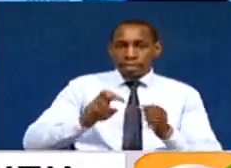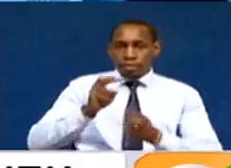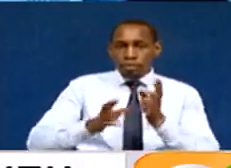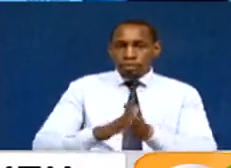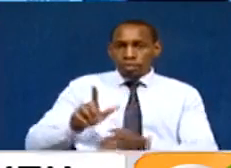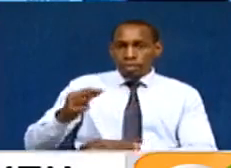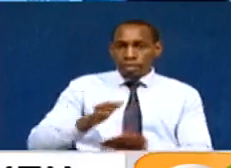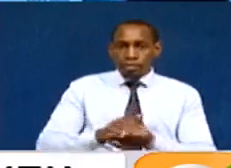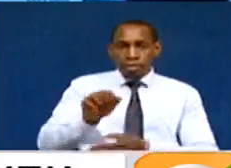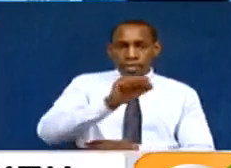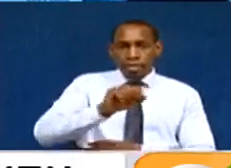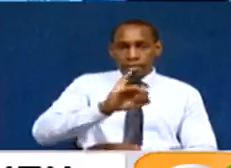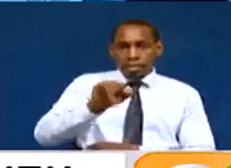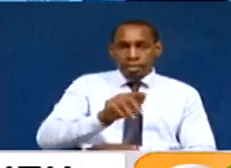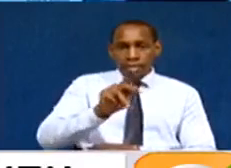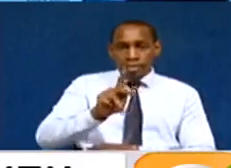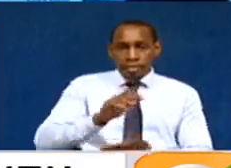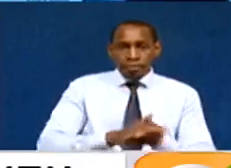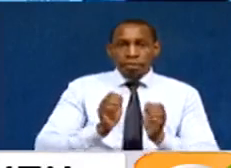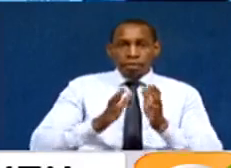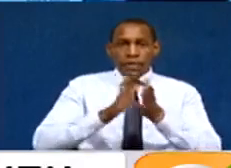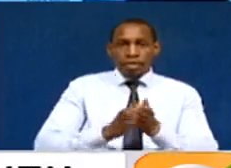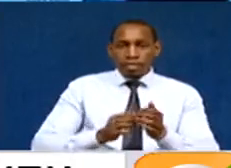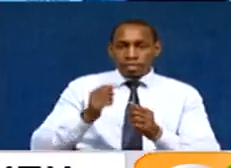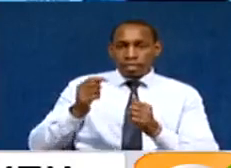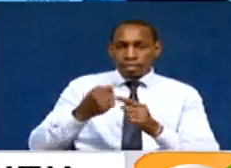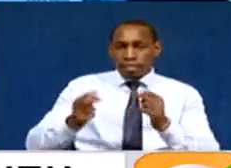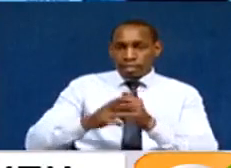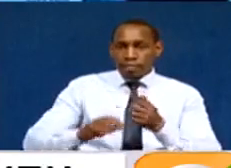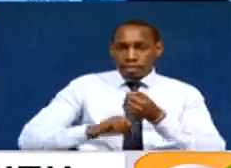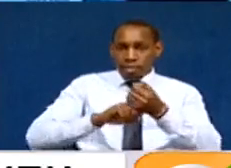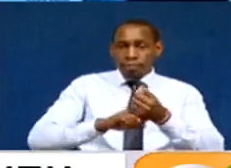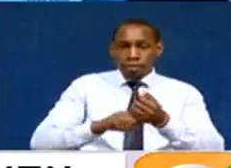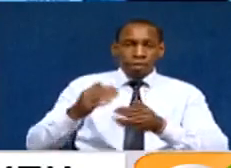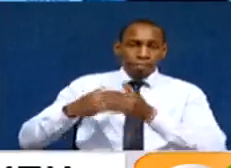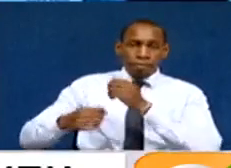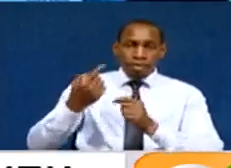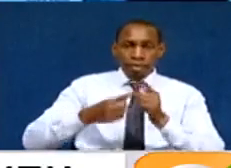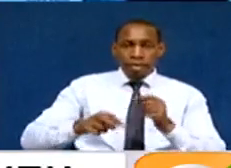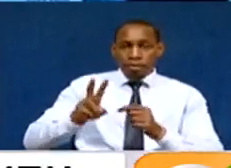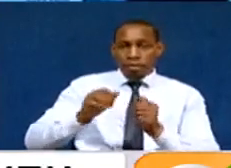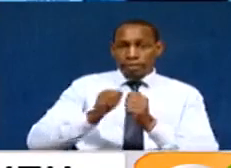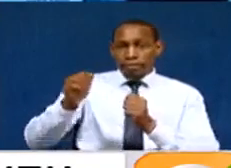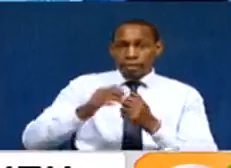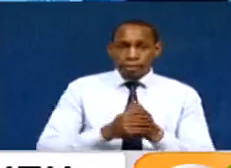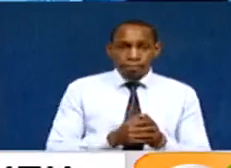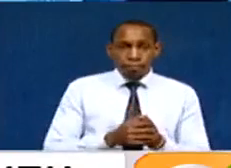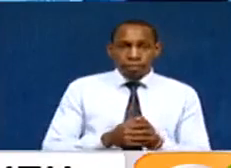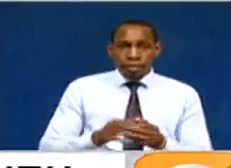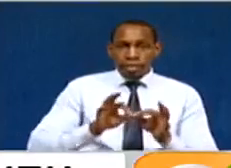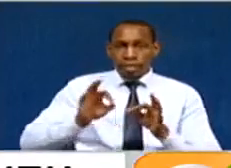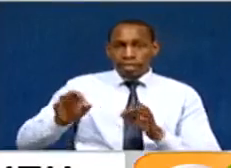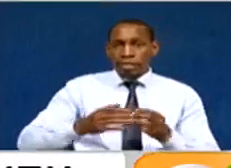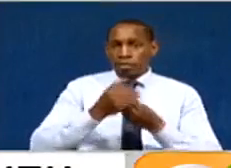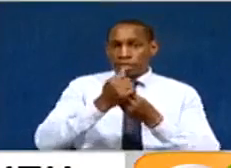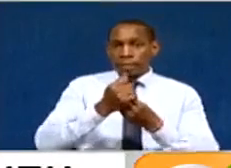and Sports Journalists Association of Kenya, SJAK, celebrated 7 years of sponsorship that dates back to 2015. The renewal of